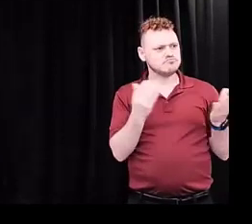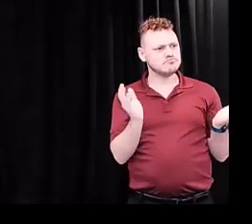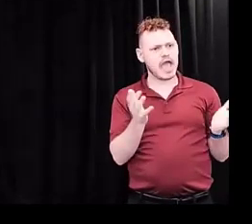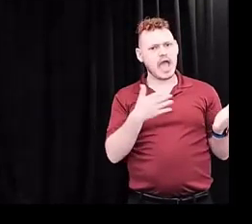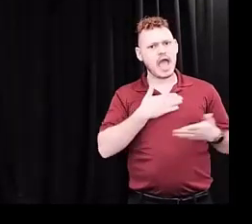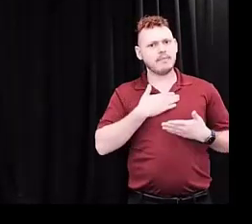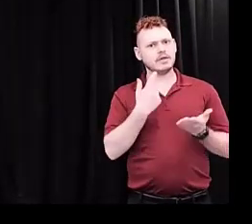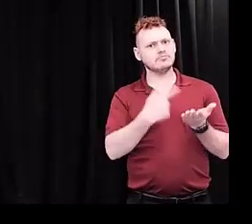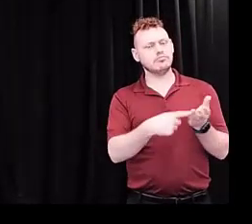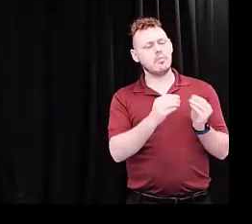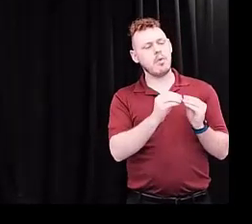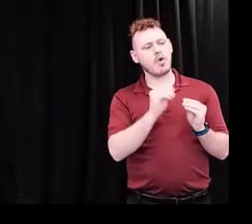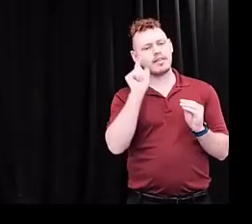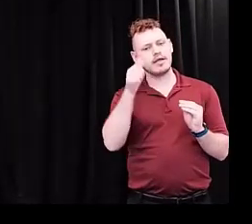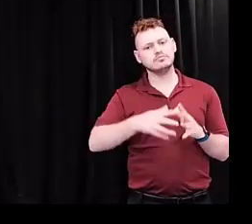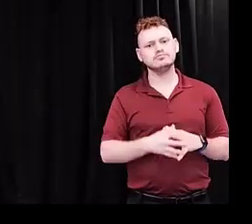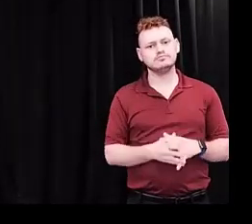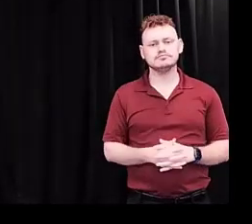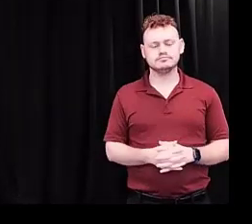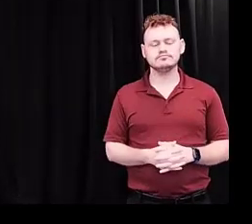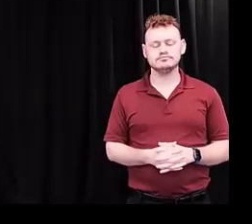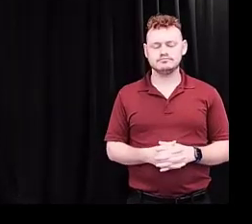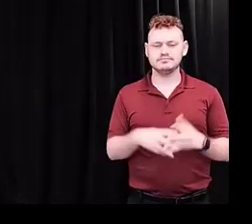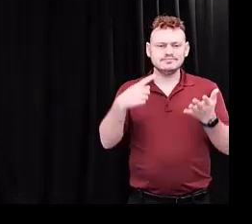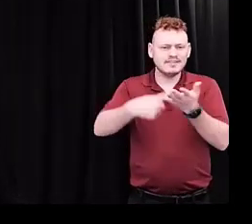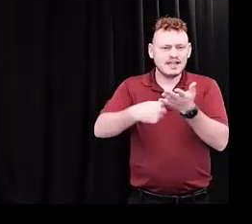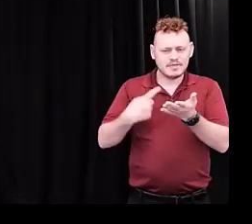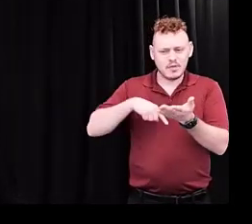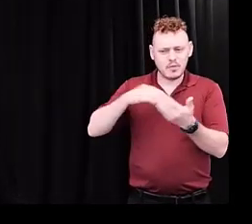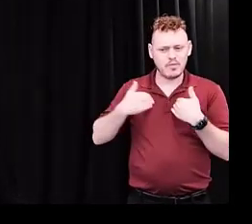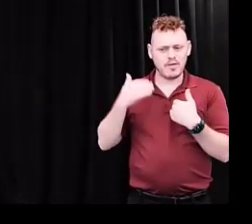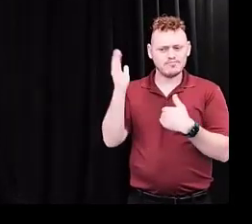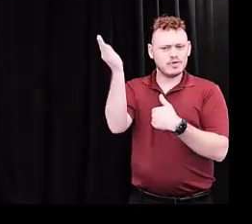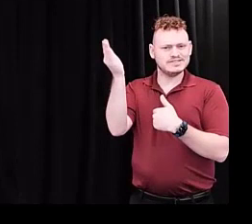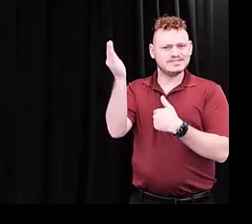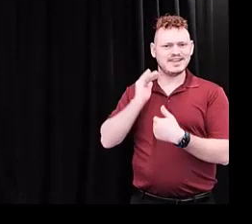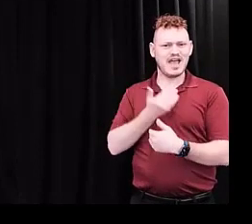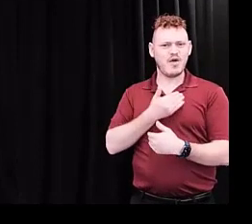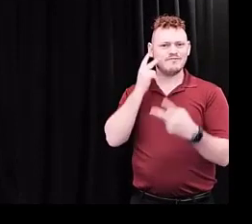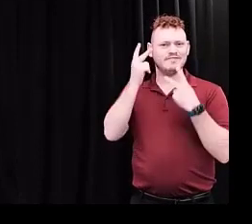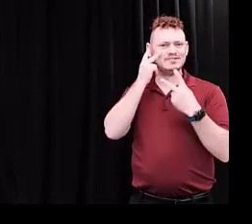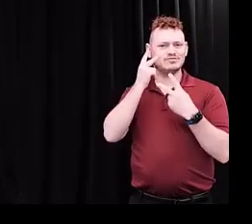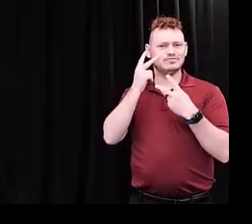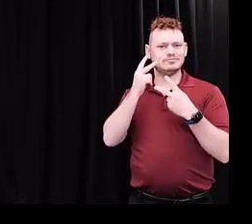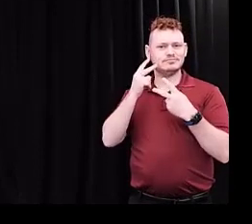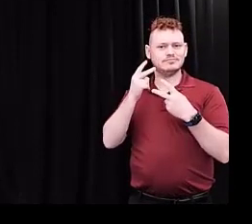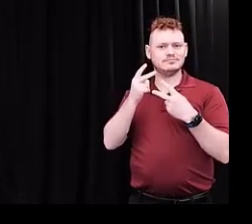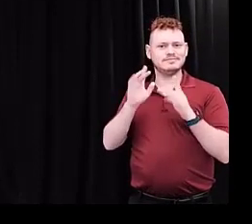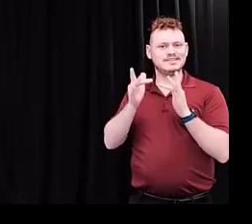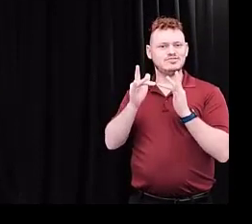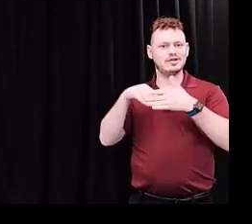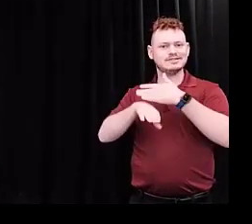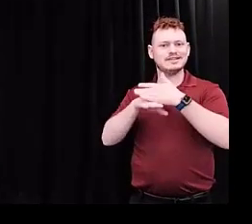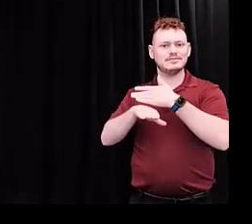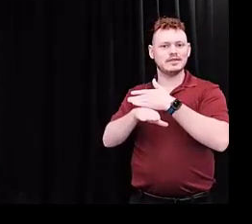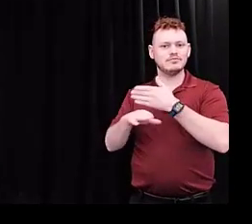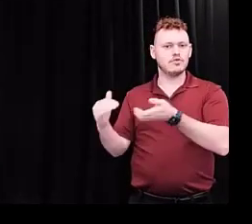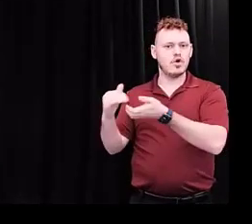you about that. And sometimes we do presentations on our Digital Accessibility Coalition. So.